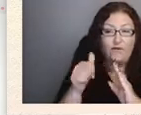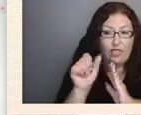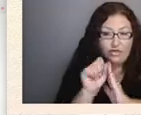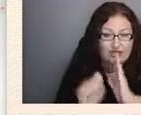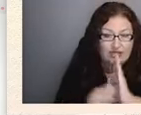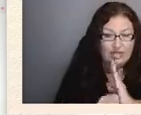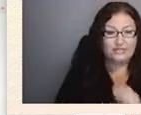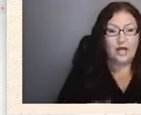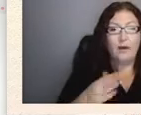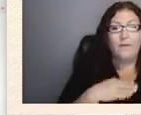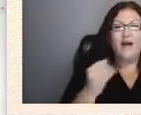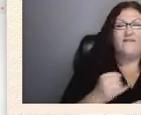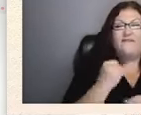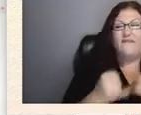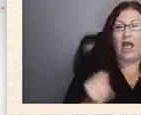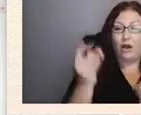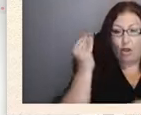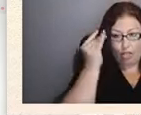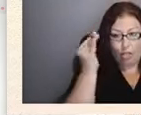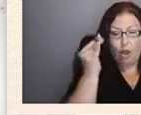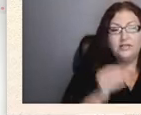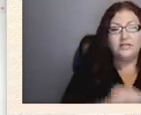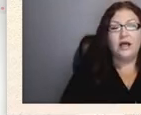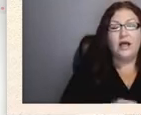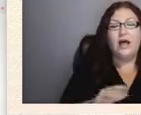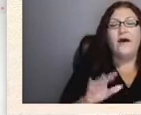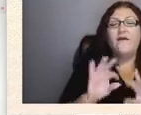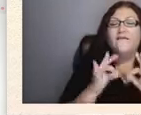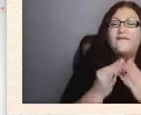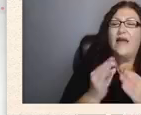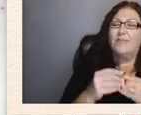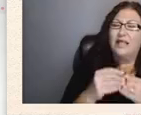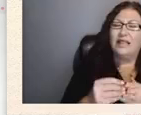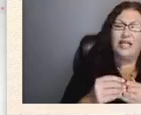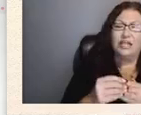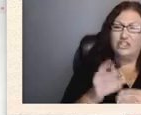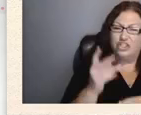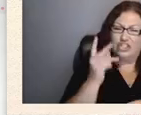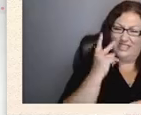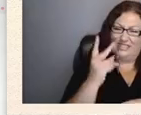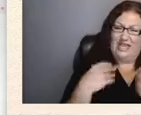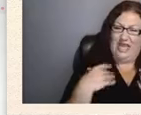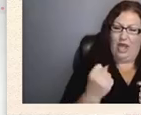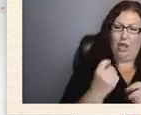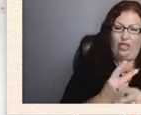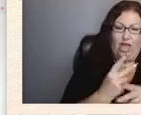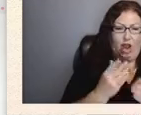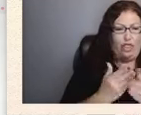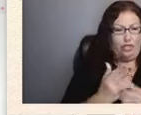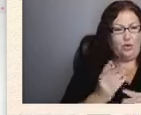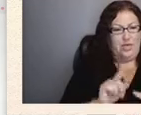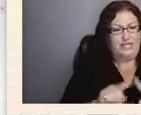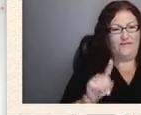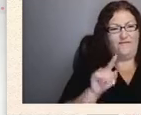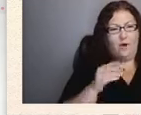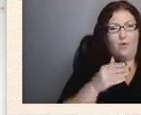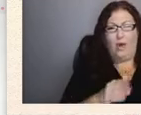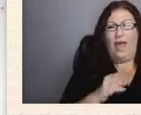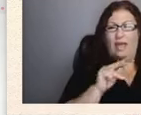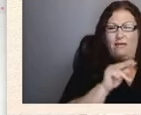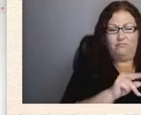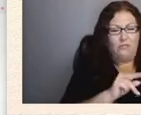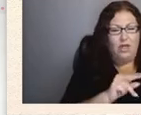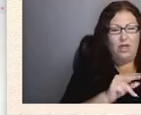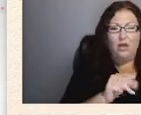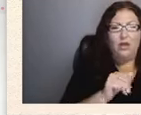final thought is, you know, family leaders just see healthcare through a different lens. We don't have all the